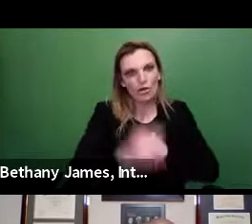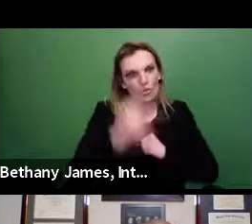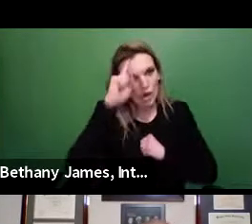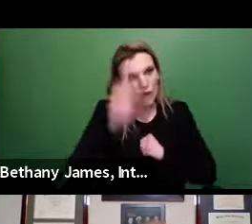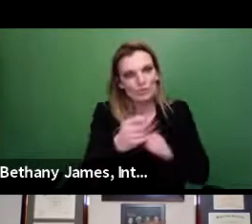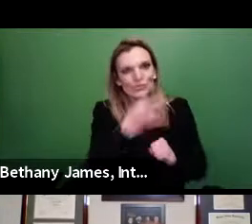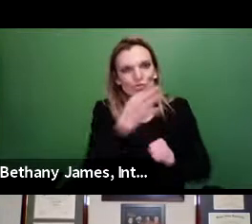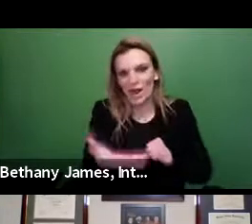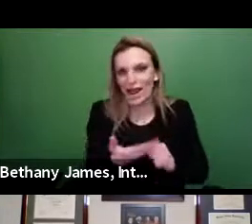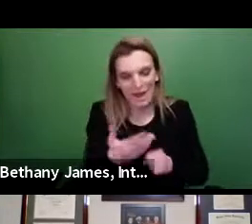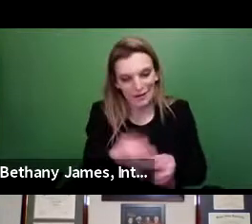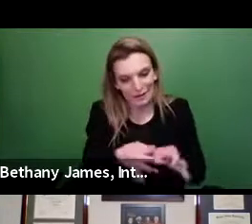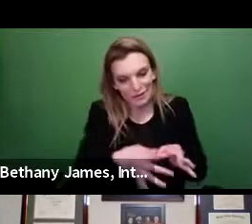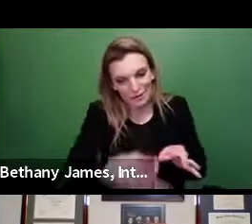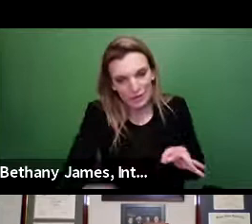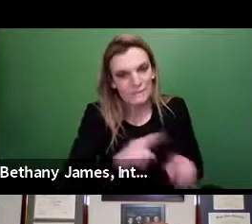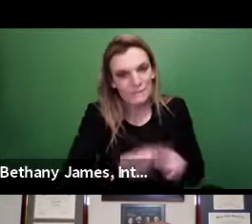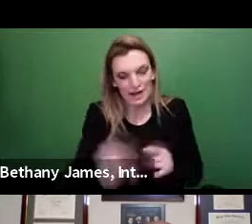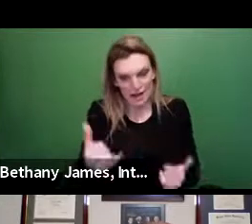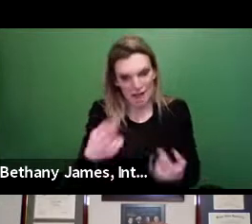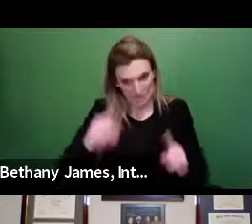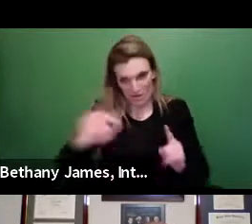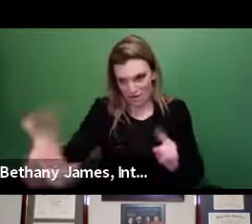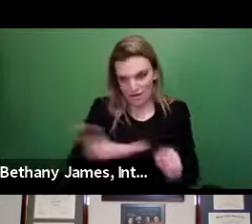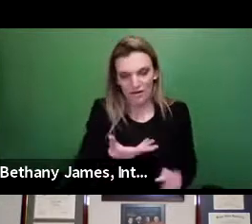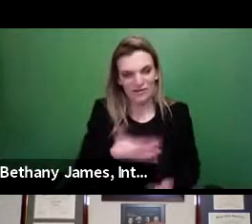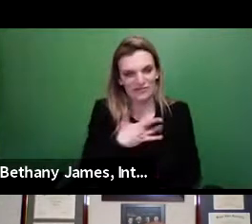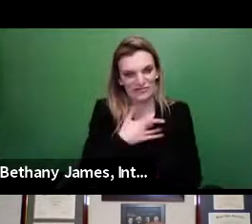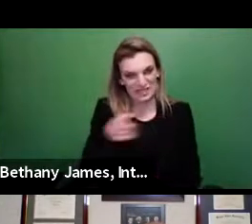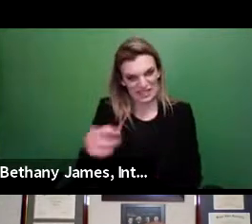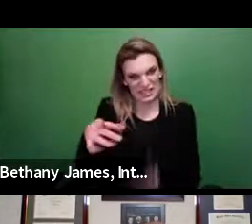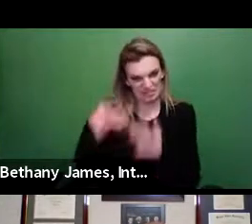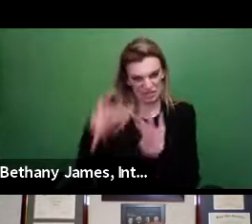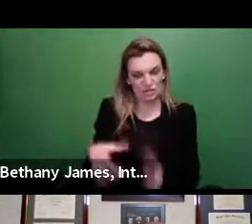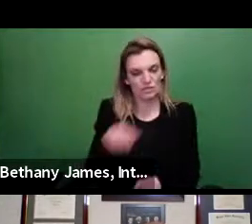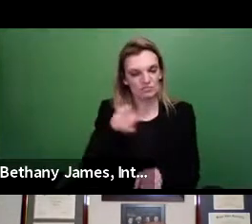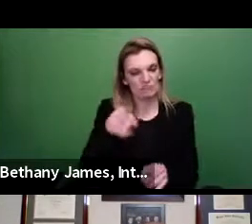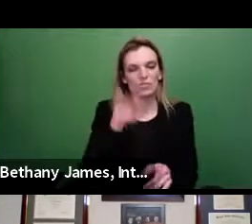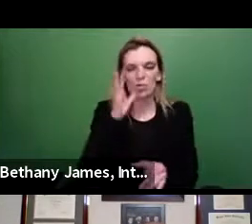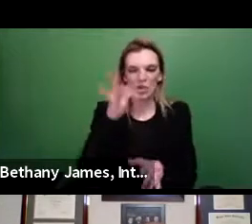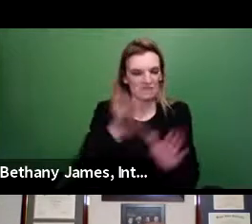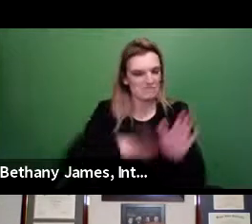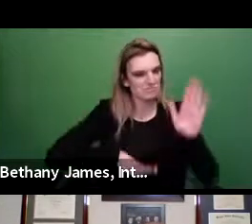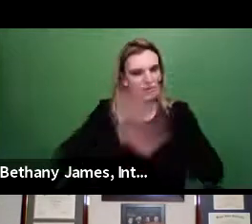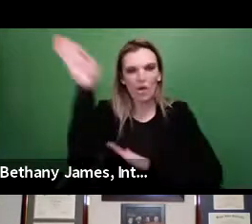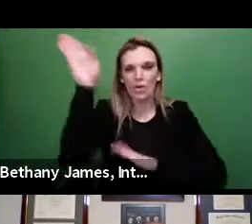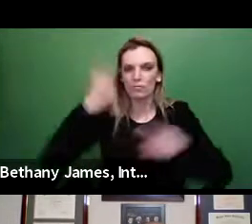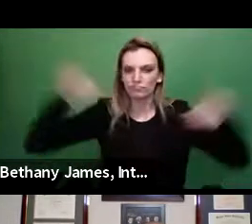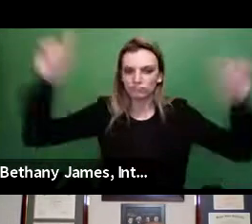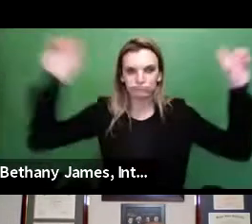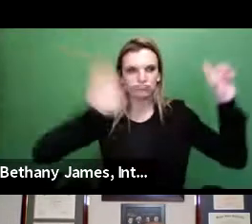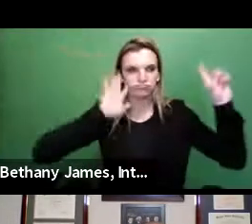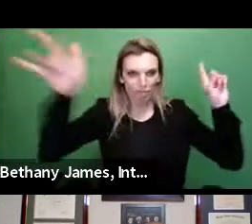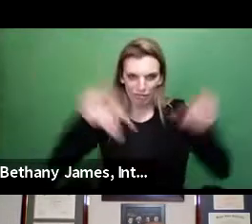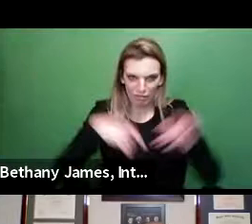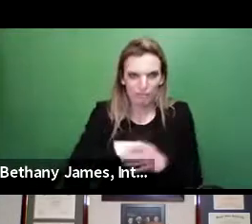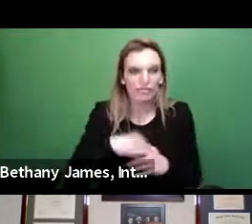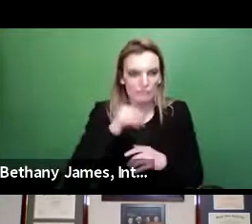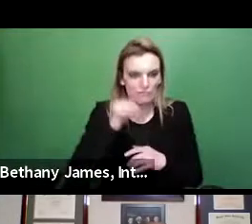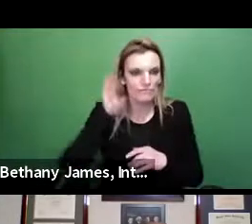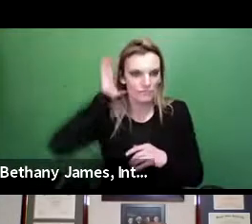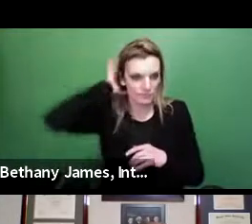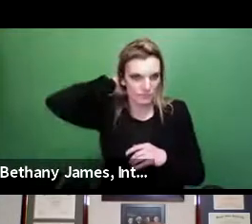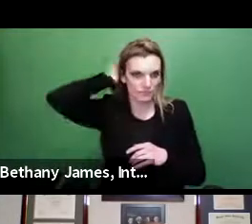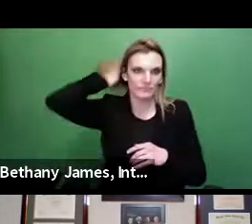with Mr. White's leadership, this commission and department will go a long way. And I just also want to say